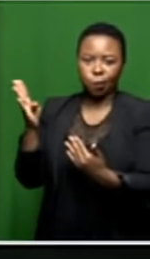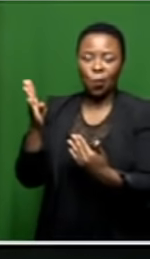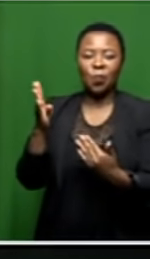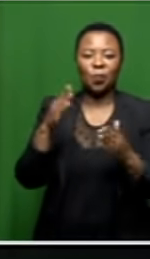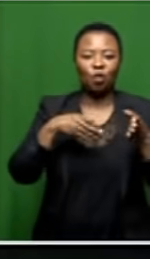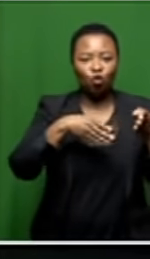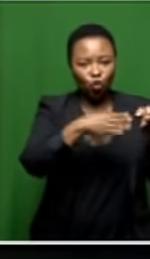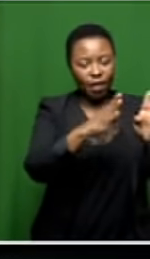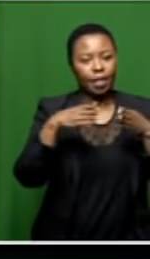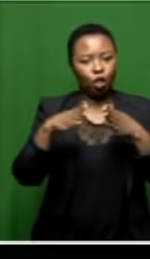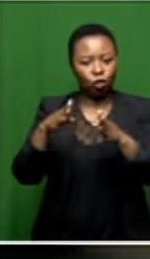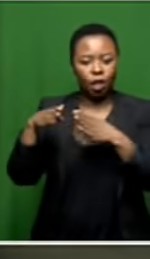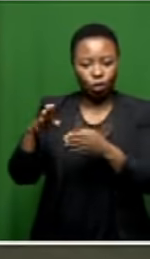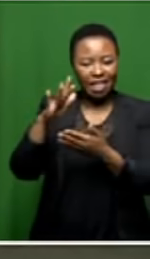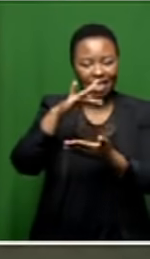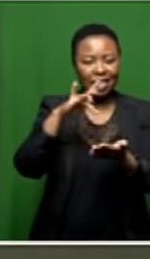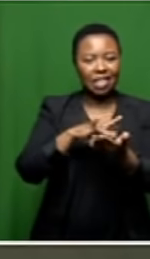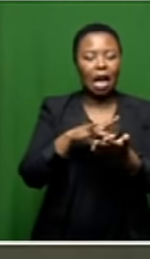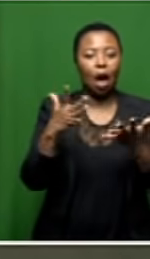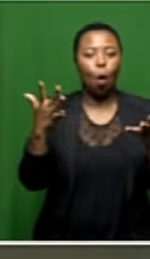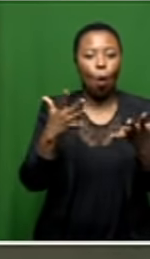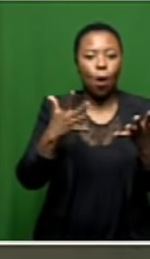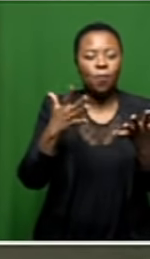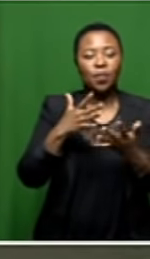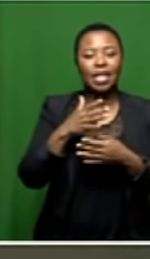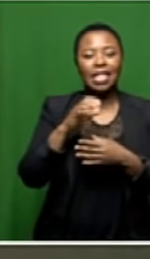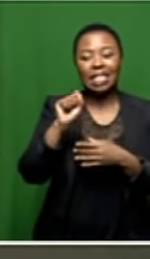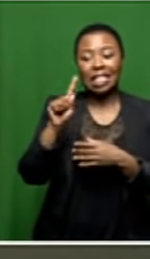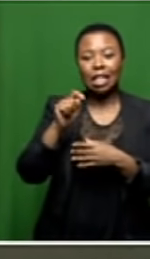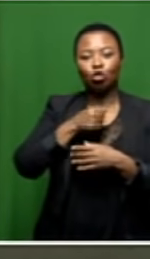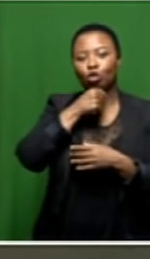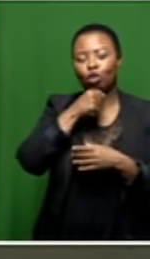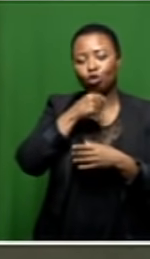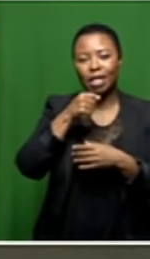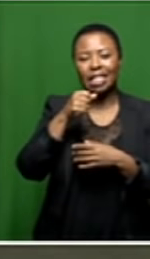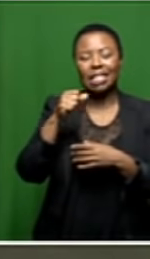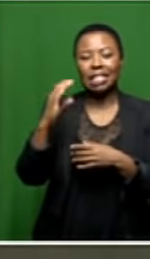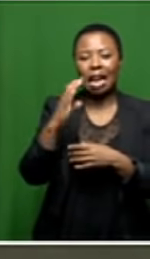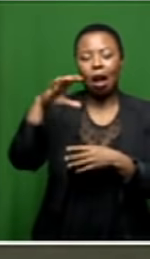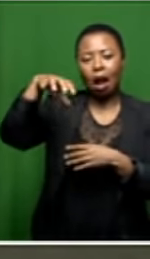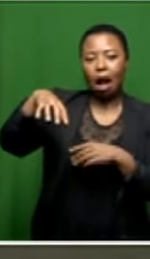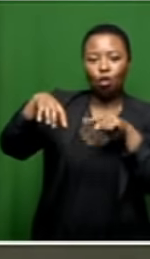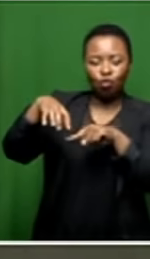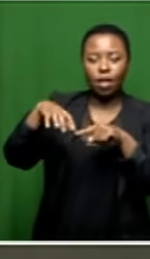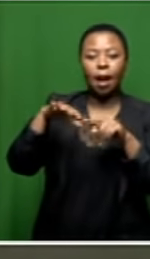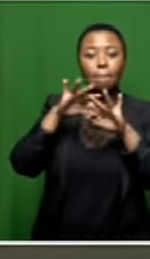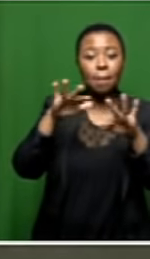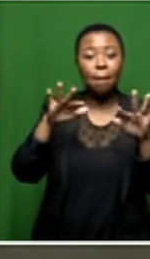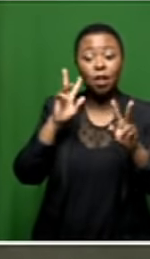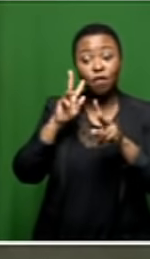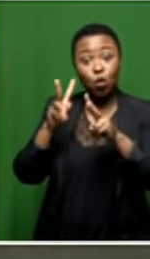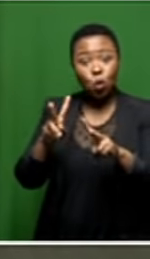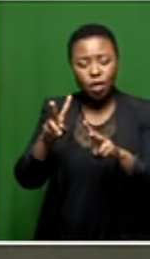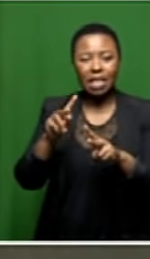precinct of the St. George's Cathedral. Of course, that is where in a short while the public viewing on the first day of lying in